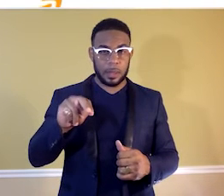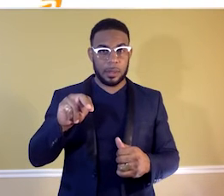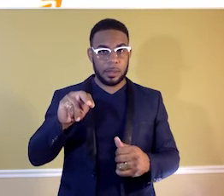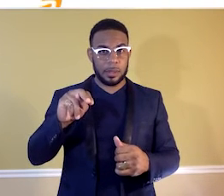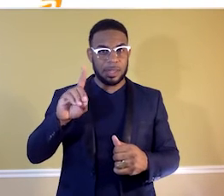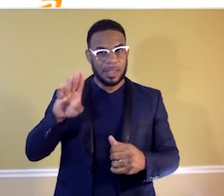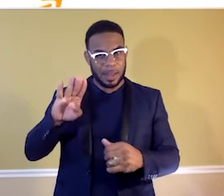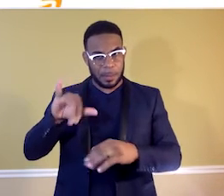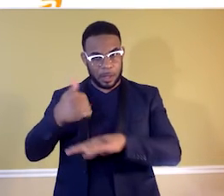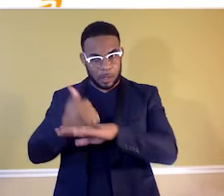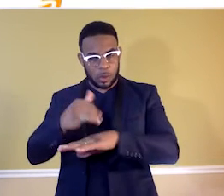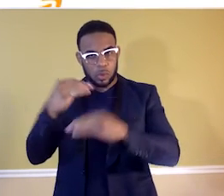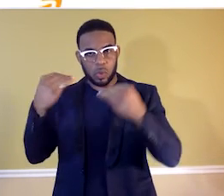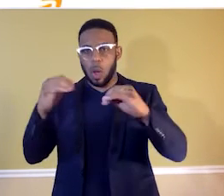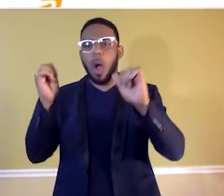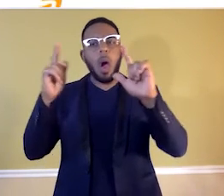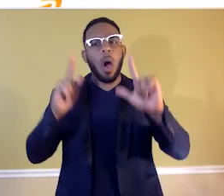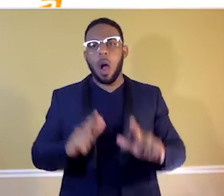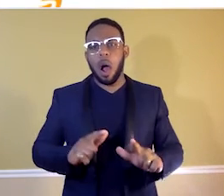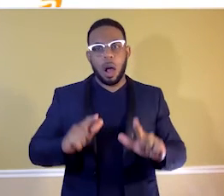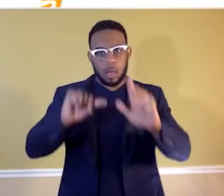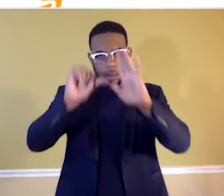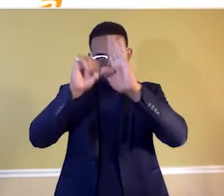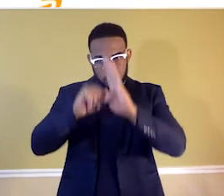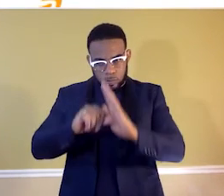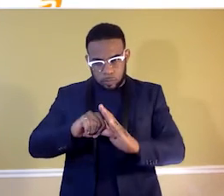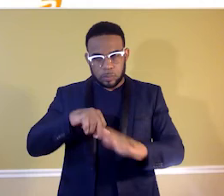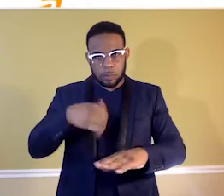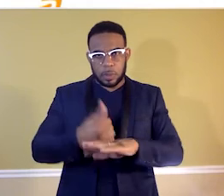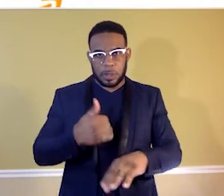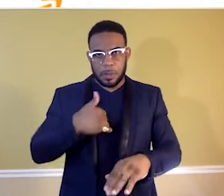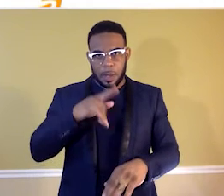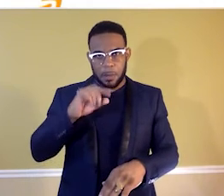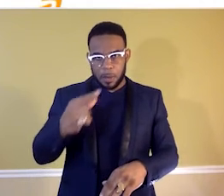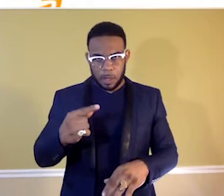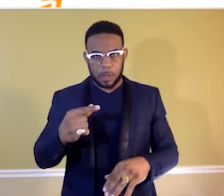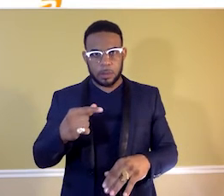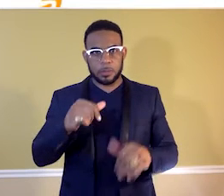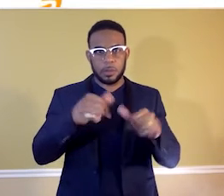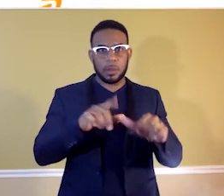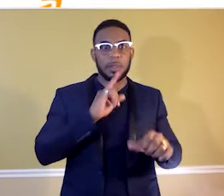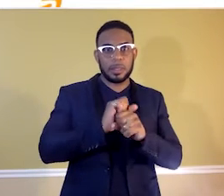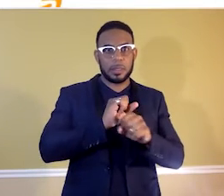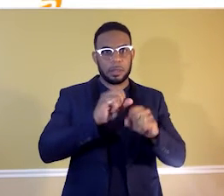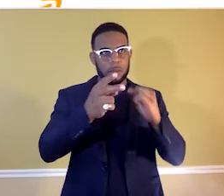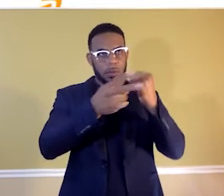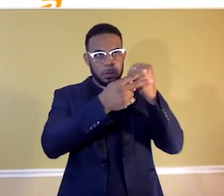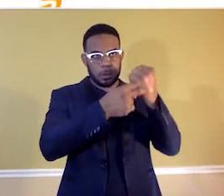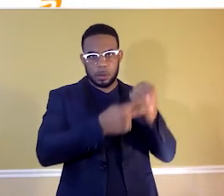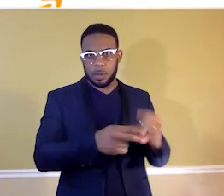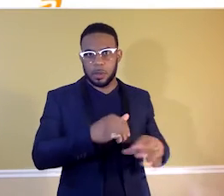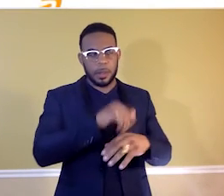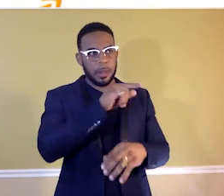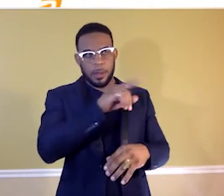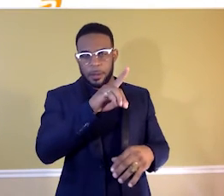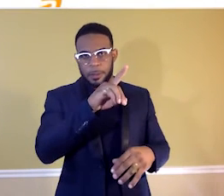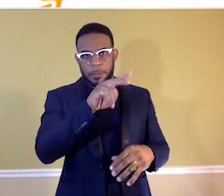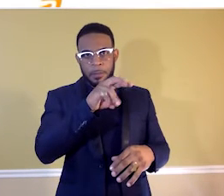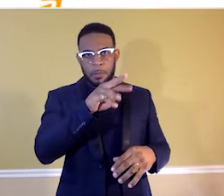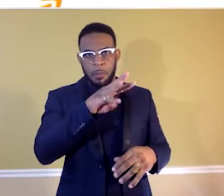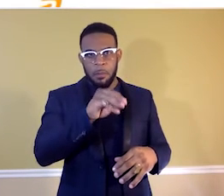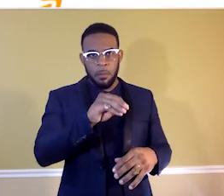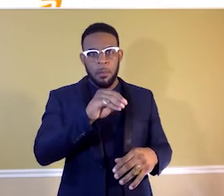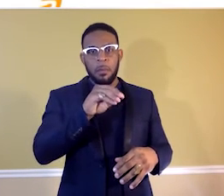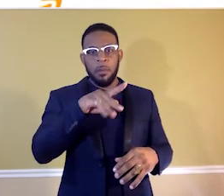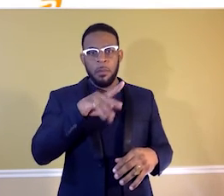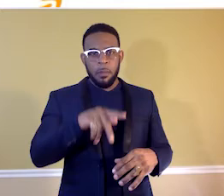database store. So all that markdown text that in my blog, in a blog post, is actually stored in this DynamoDB, which is a